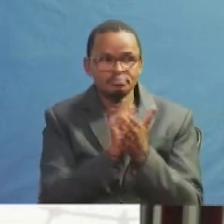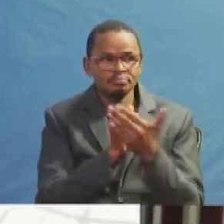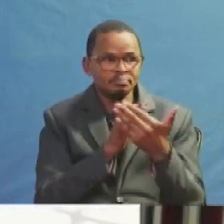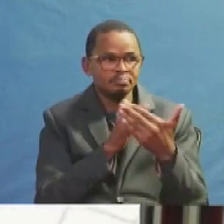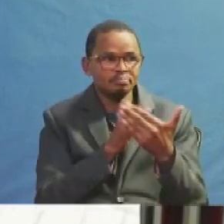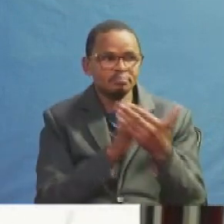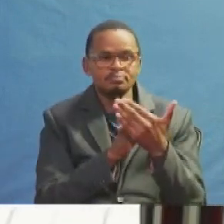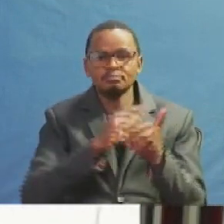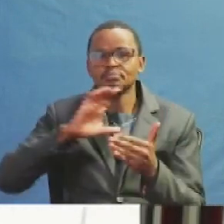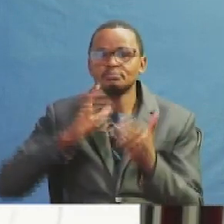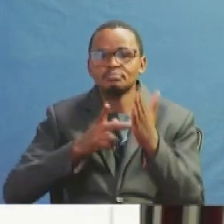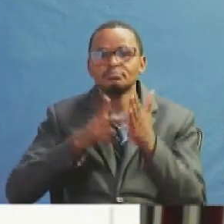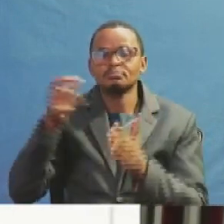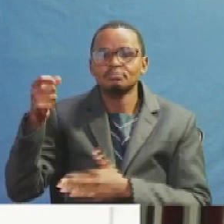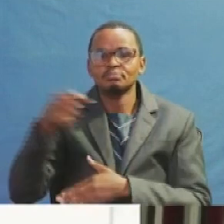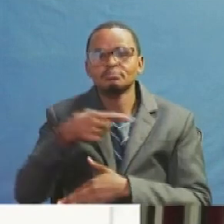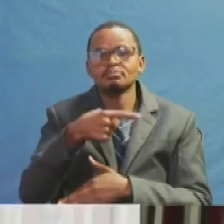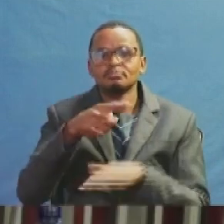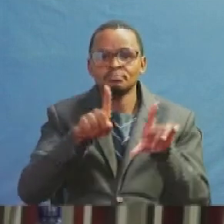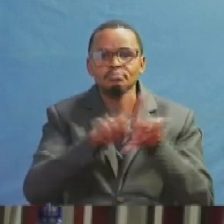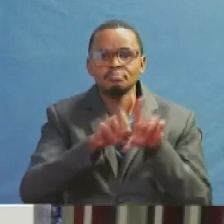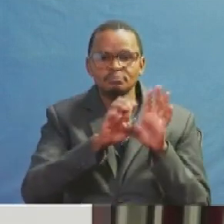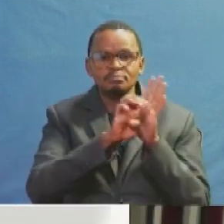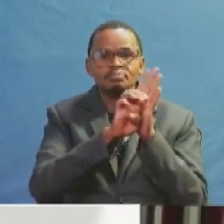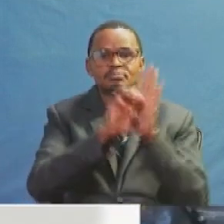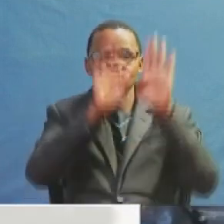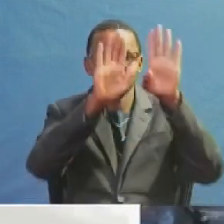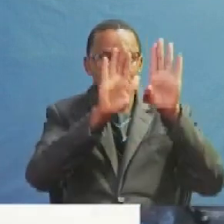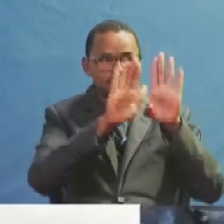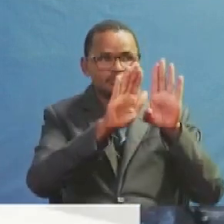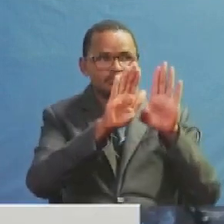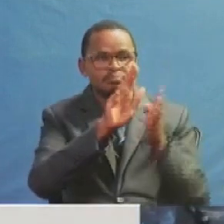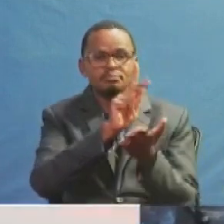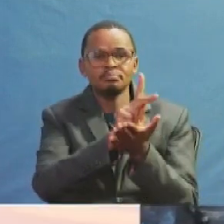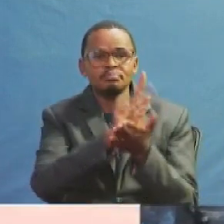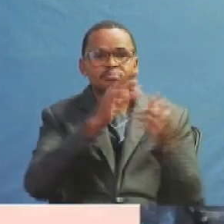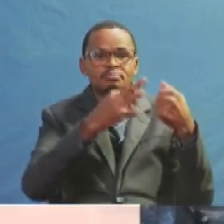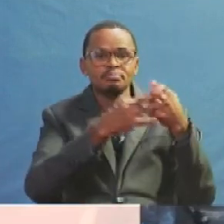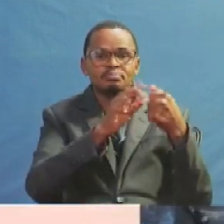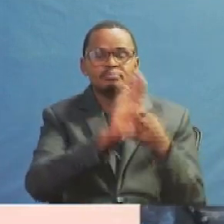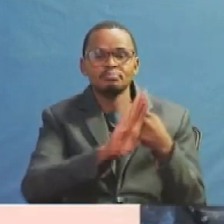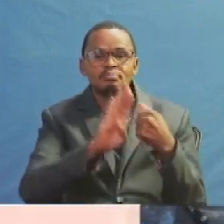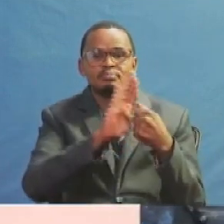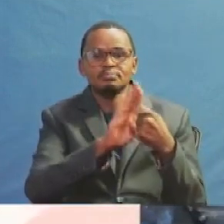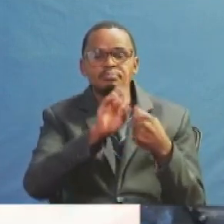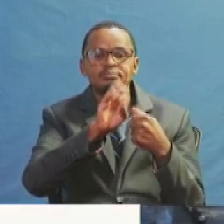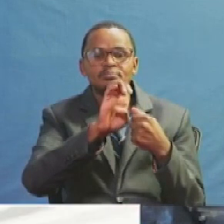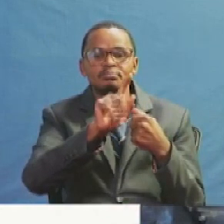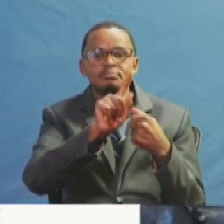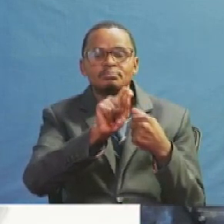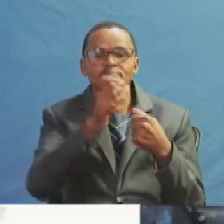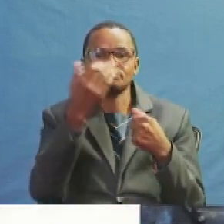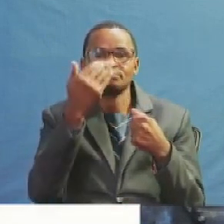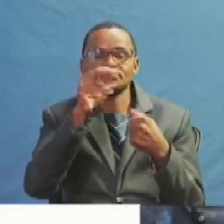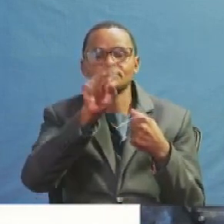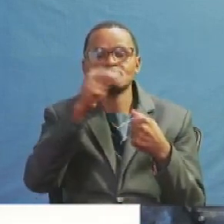hindered county operations to pay salaries. They also emphasize the importance of settling 8 billion Kenya shillings in debts to the